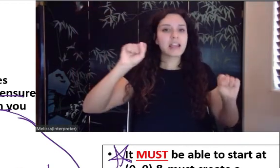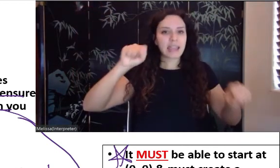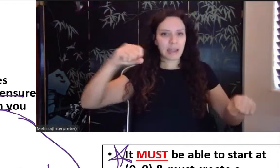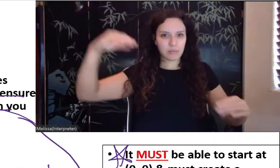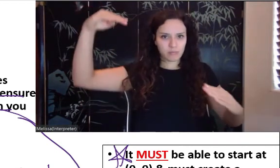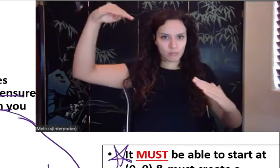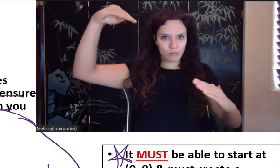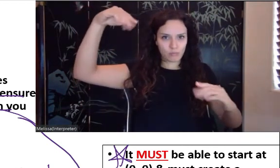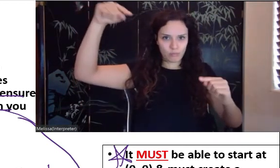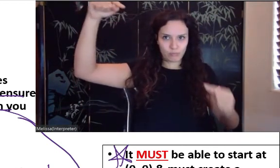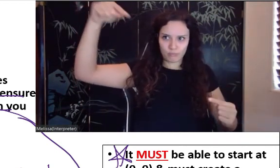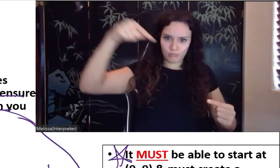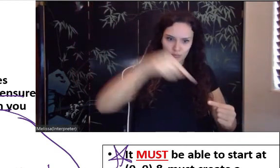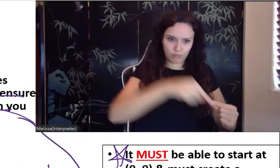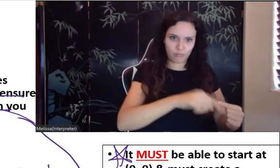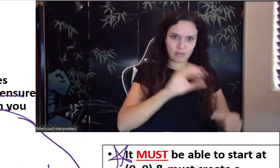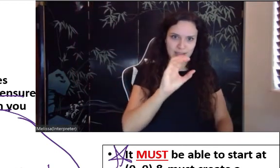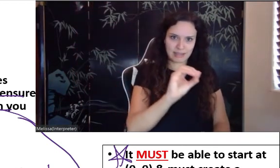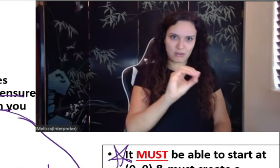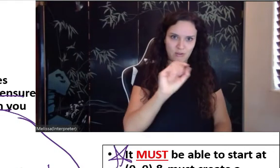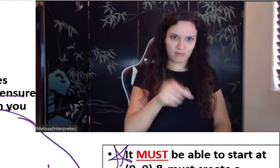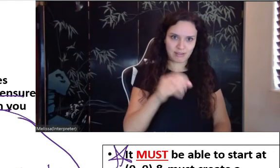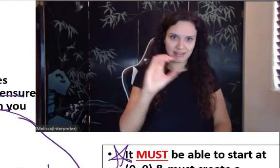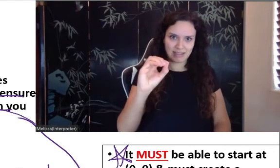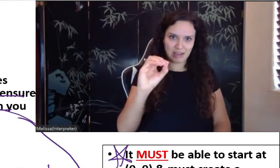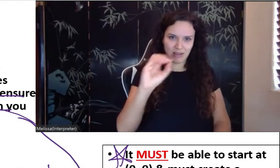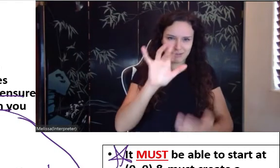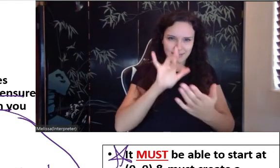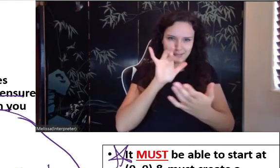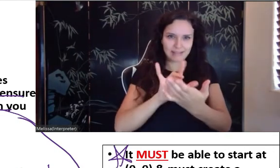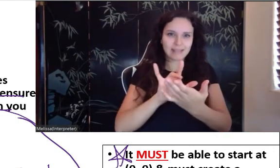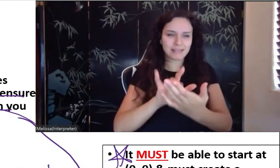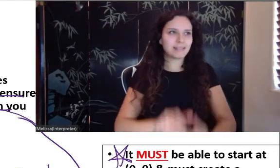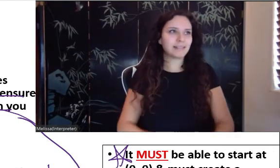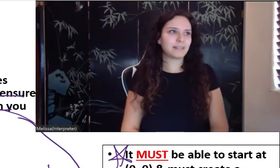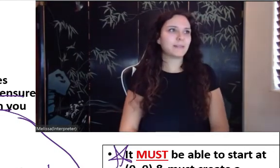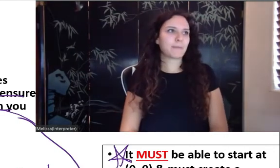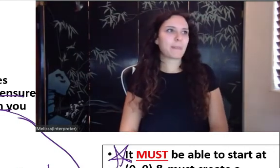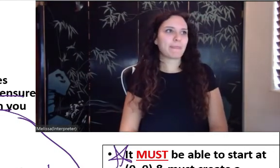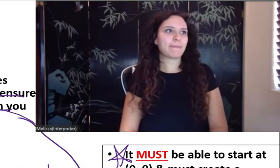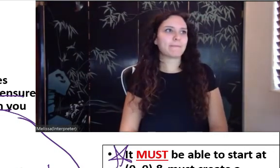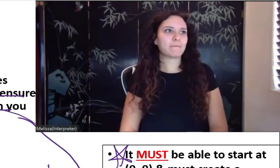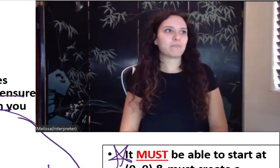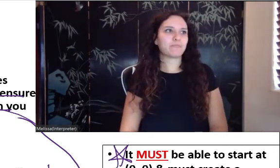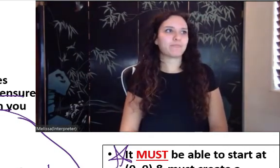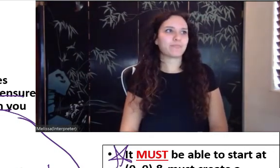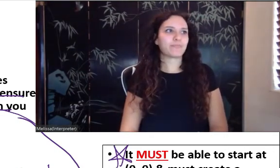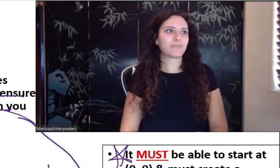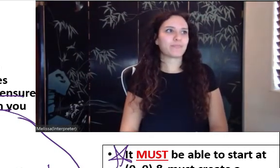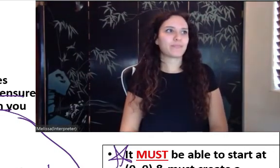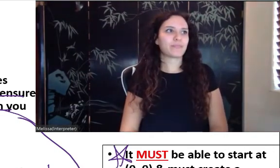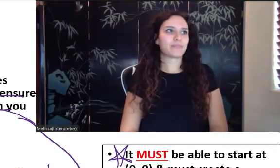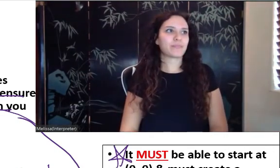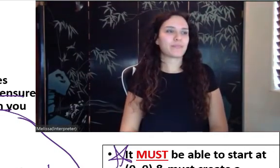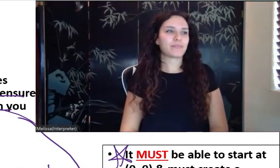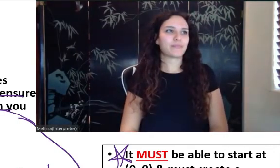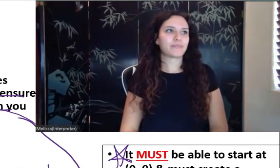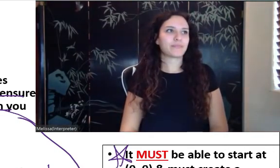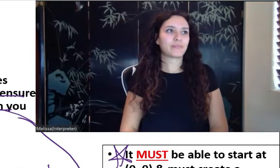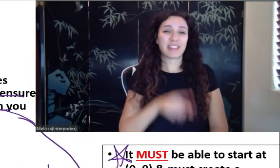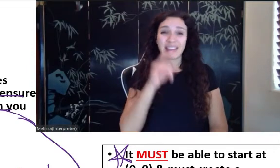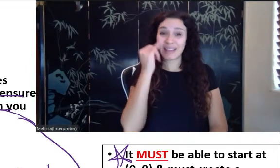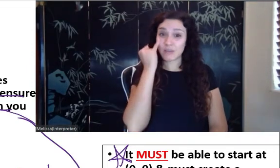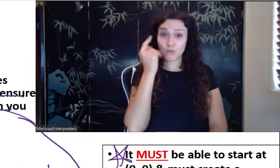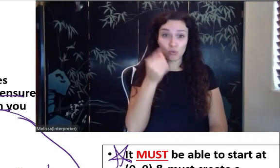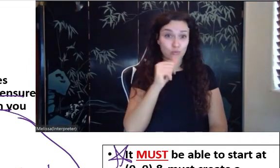and extend it. Okay, so it must go through 0, 0 and must create a straight line. Even if we don't give you the